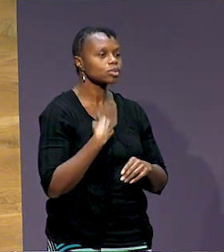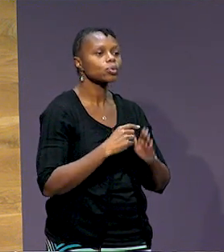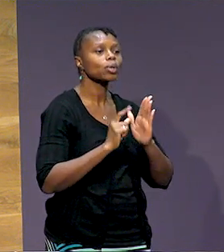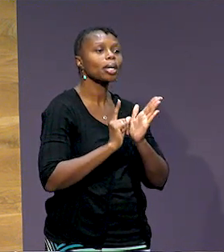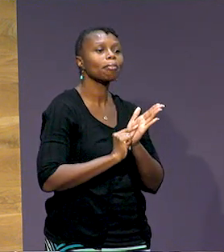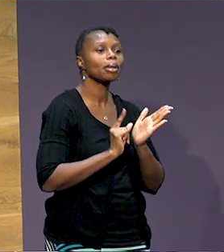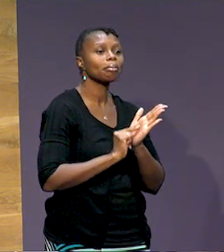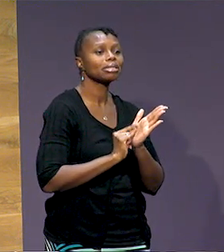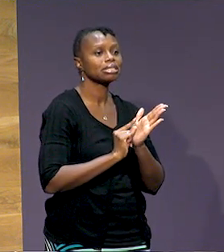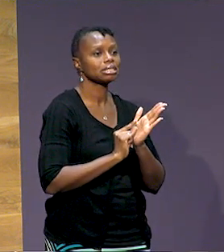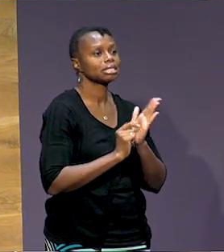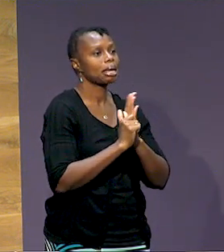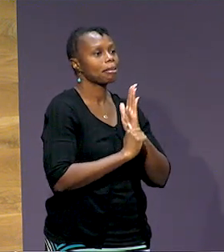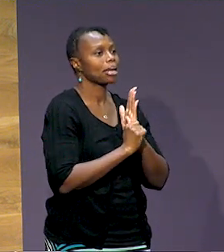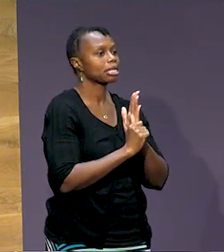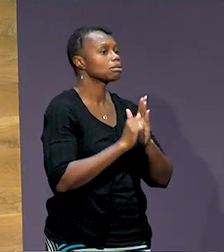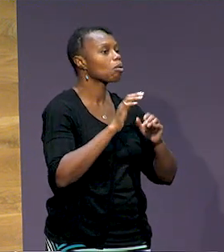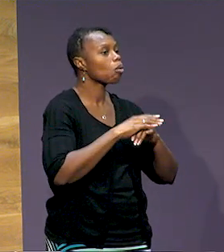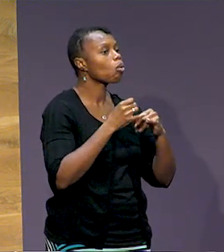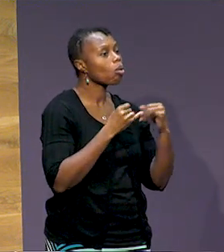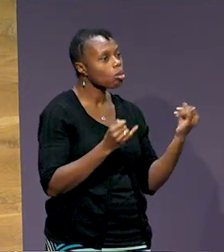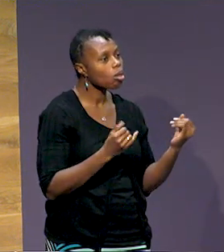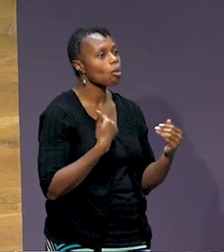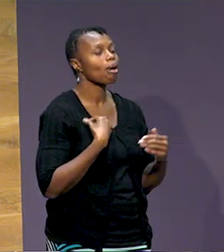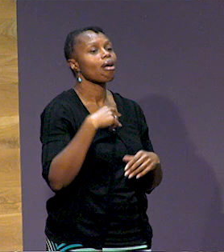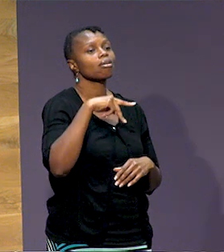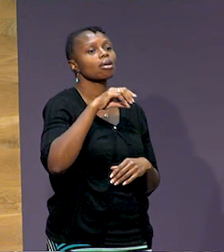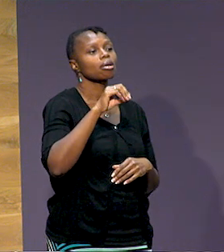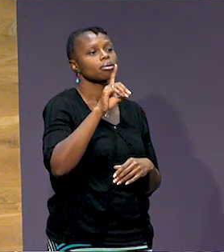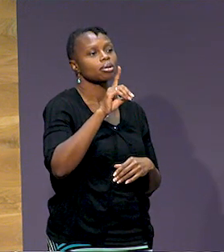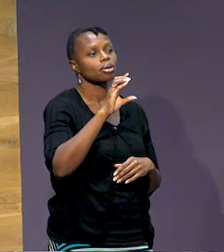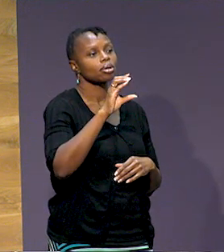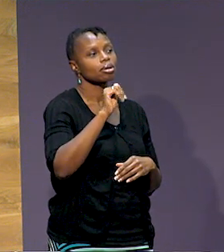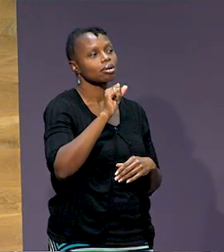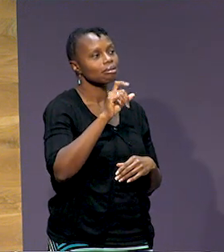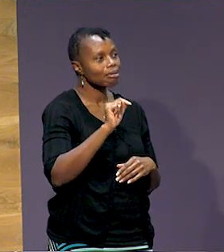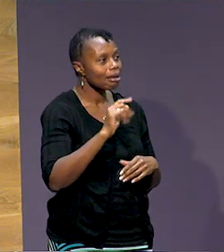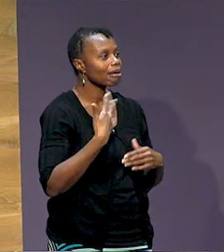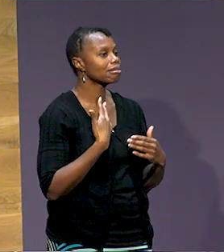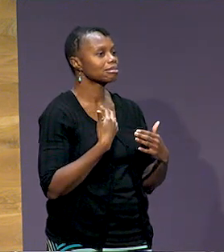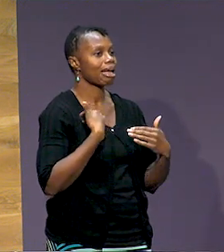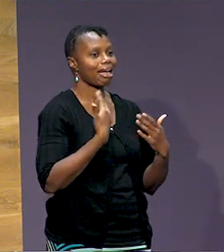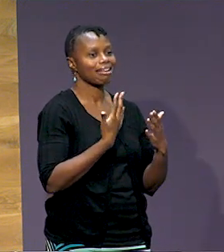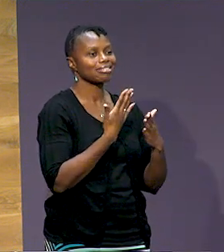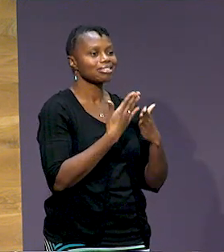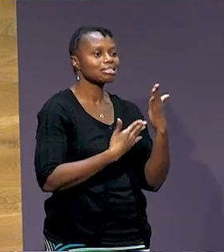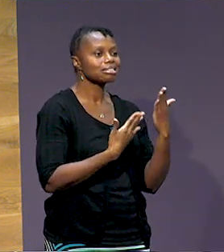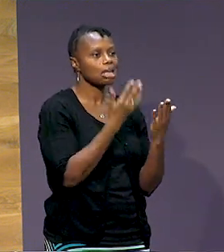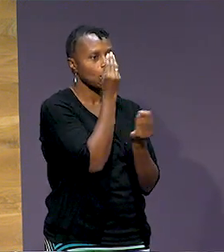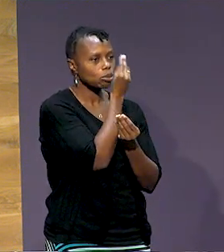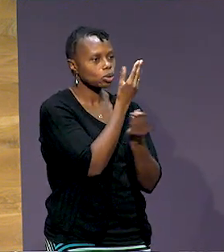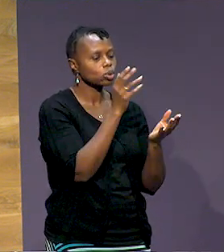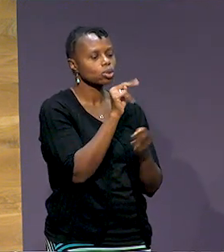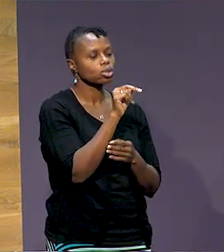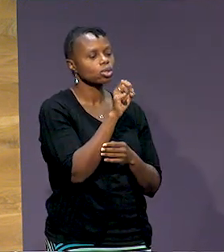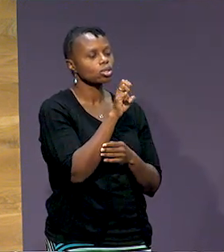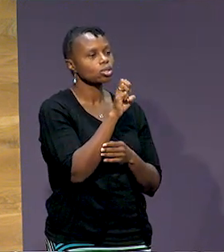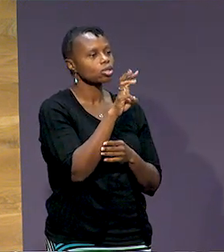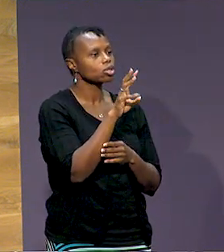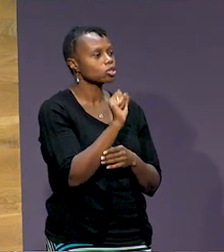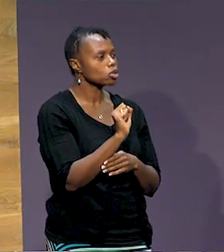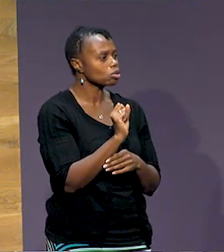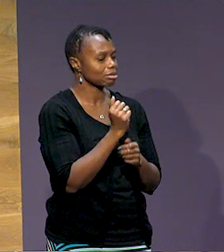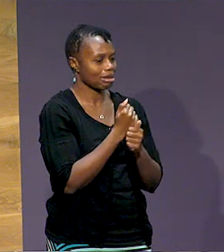digital magazine, and we have a podcast, and we have a couple news columns that come up every week, and all of those have a